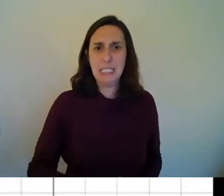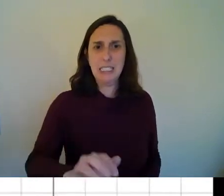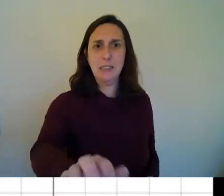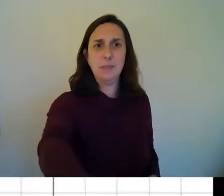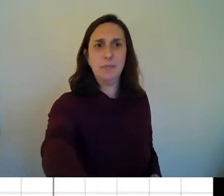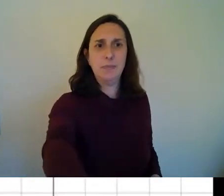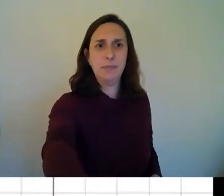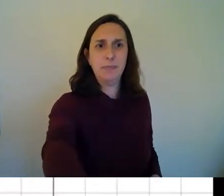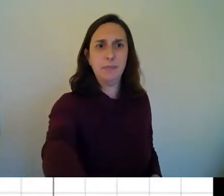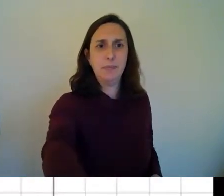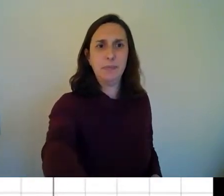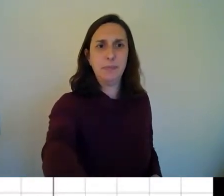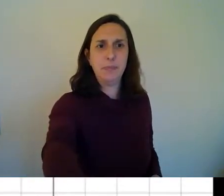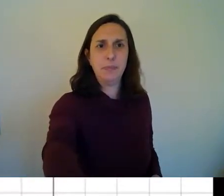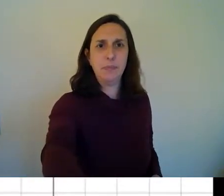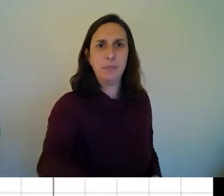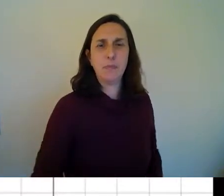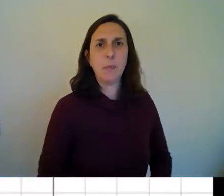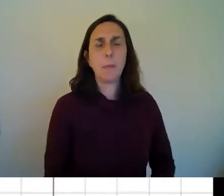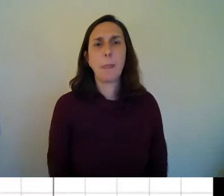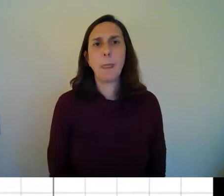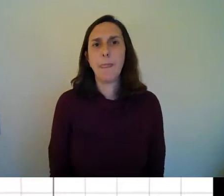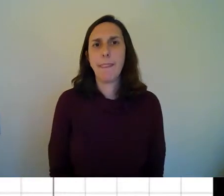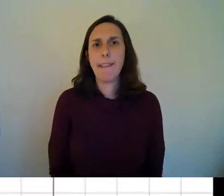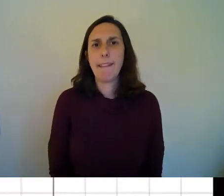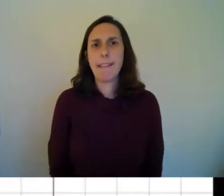Okay, I've switched over to a graph.